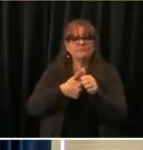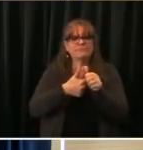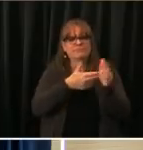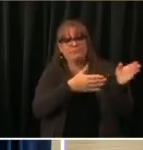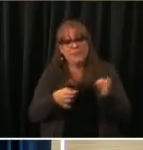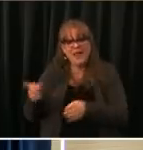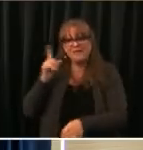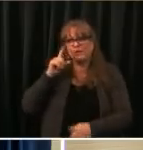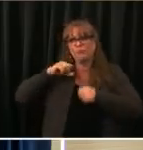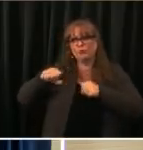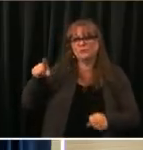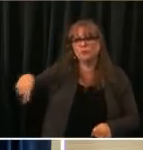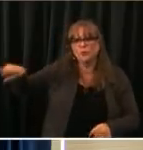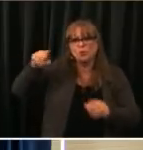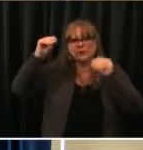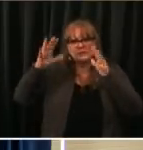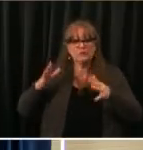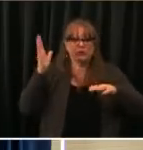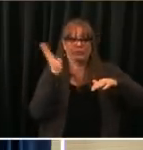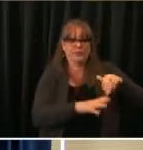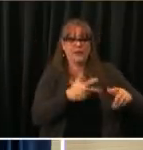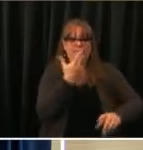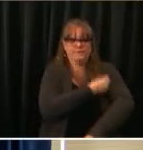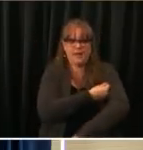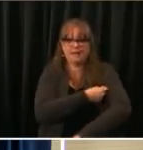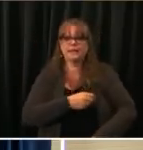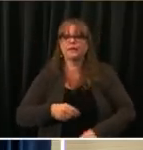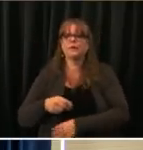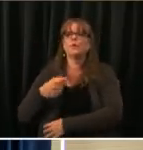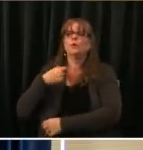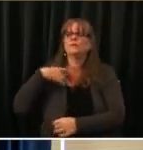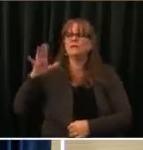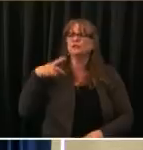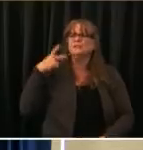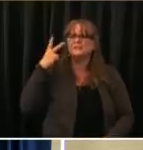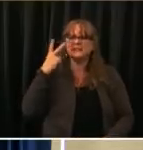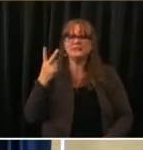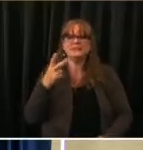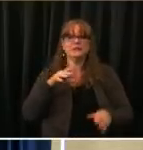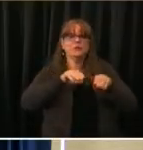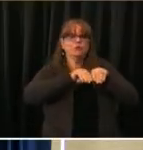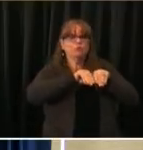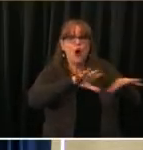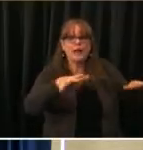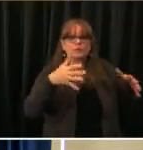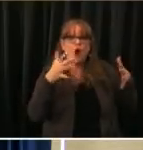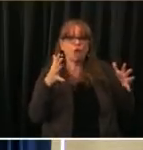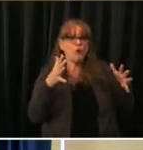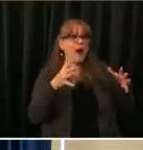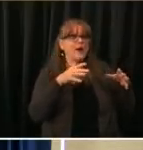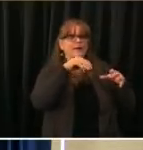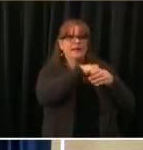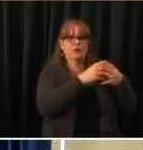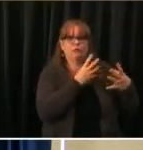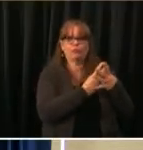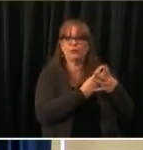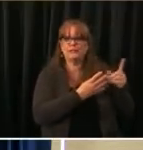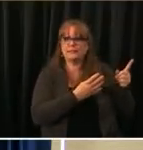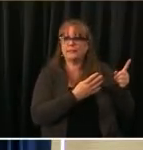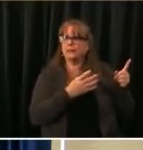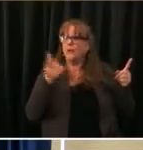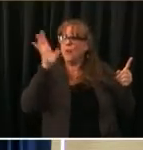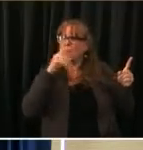that outbreaks continue to be an issue in Colorado state prisons. So if the state won't provide vaccines for prisoners, are there any plans to